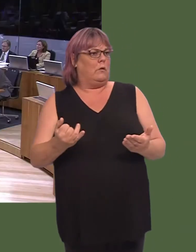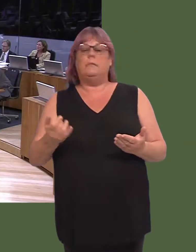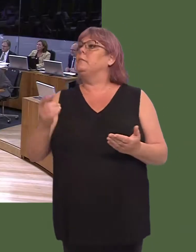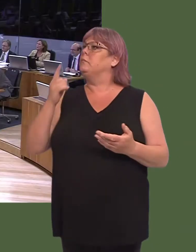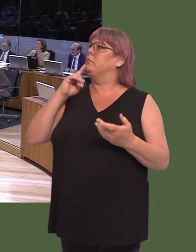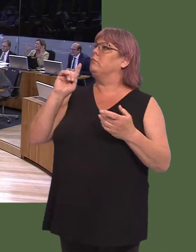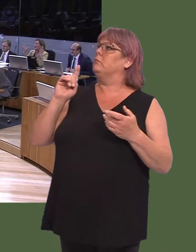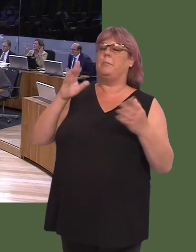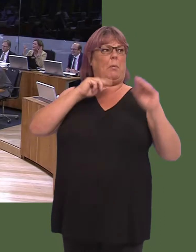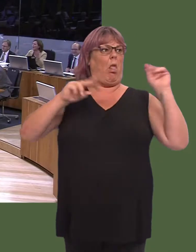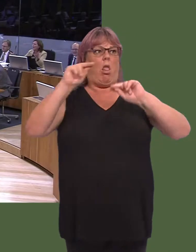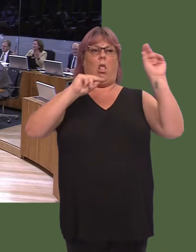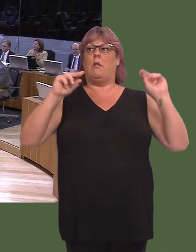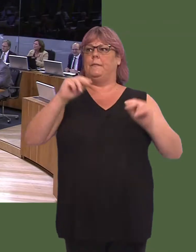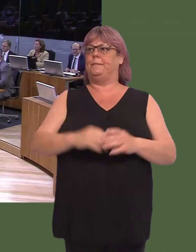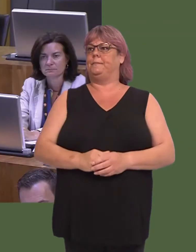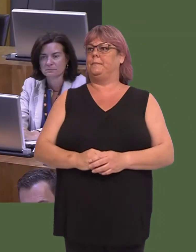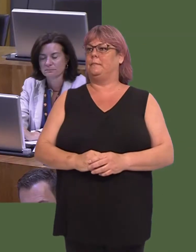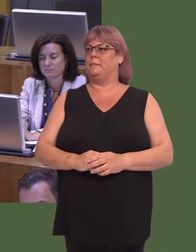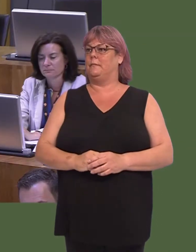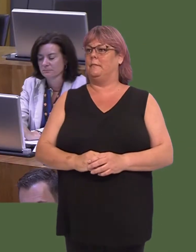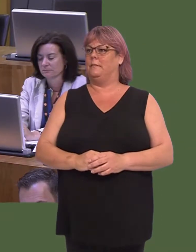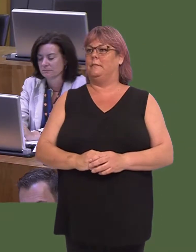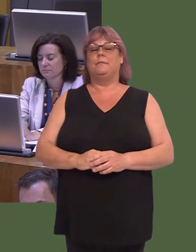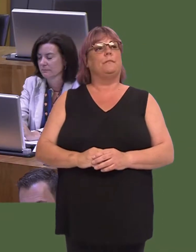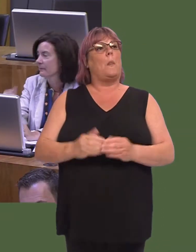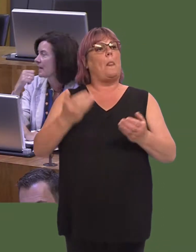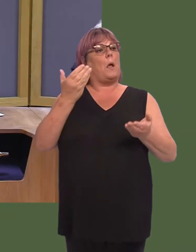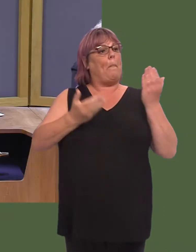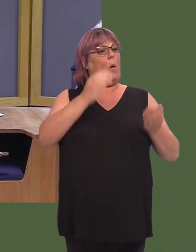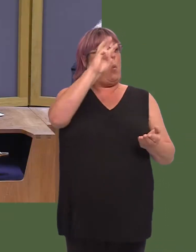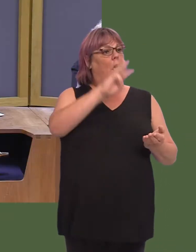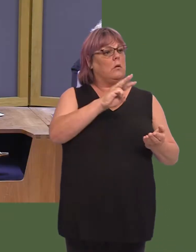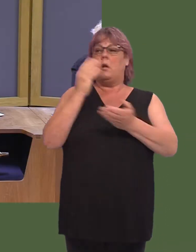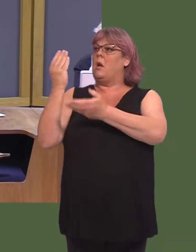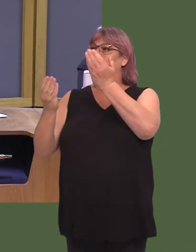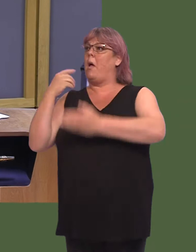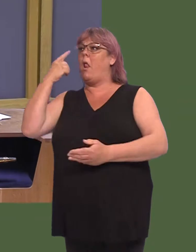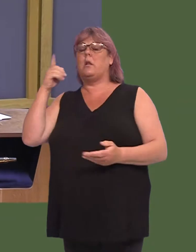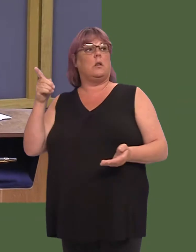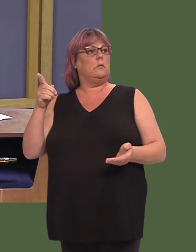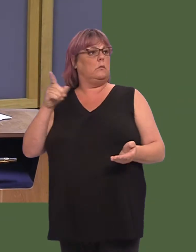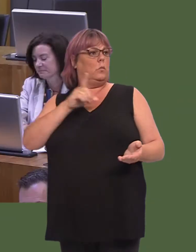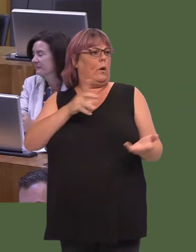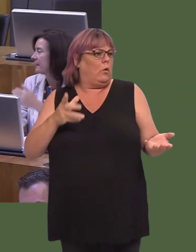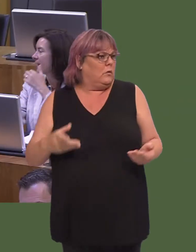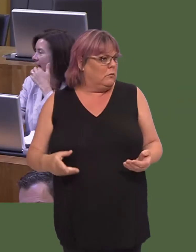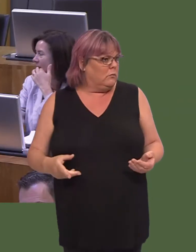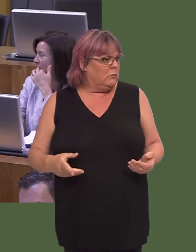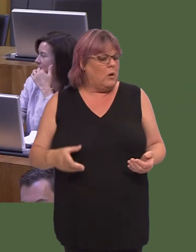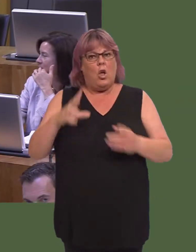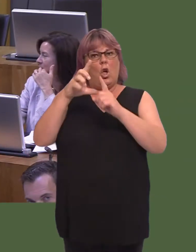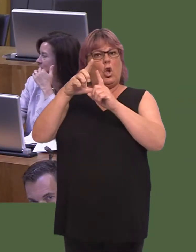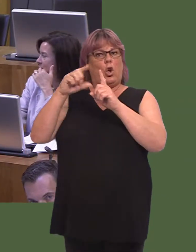What on earth is wrong? Carry on, First Minister. Is wrong with comparing the situation in Wales to the situation that is